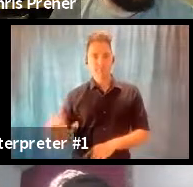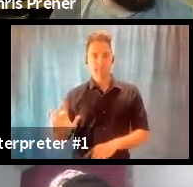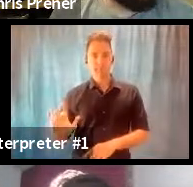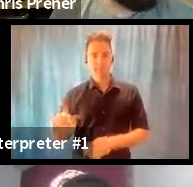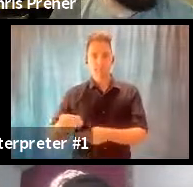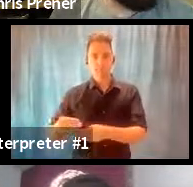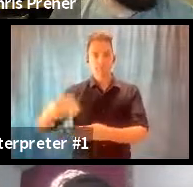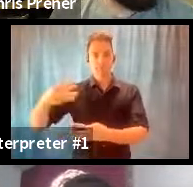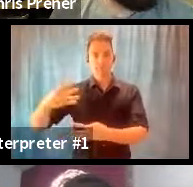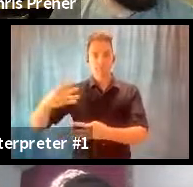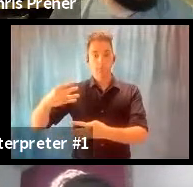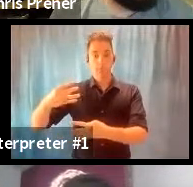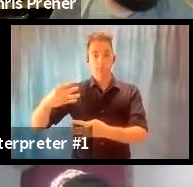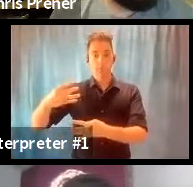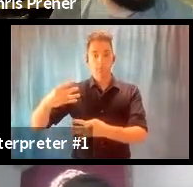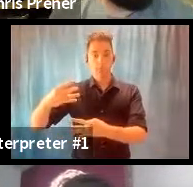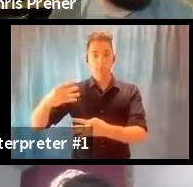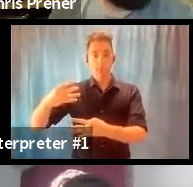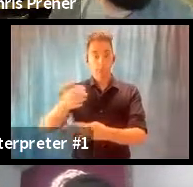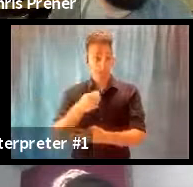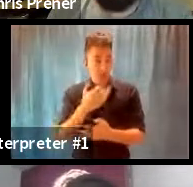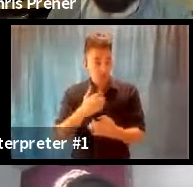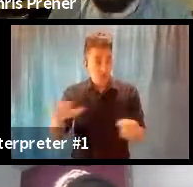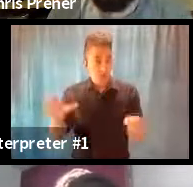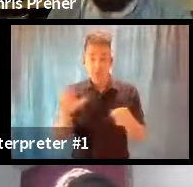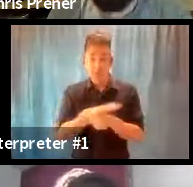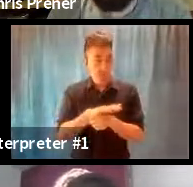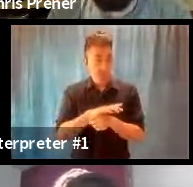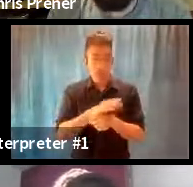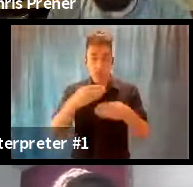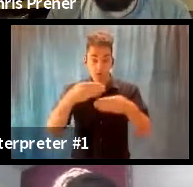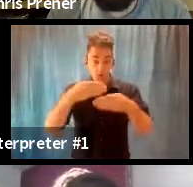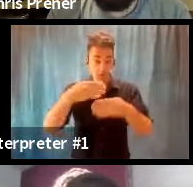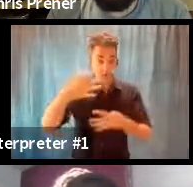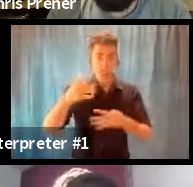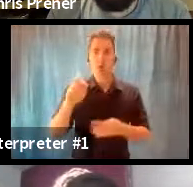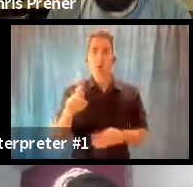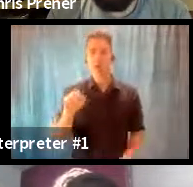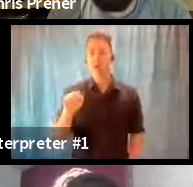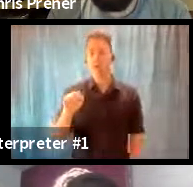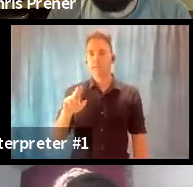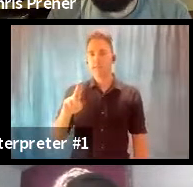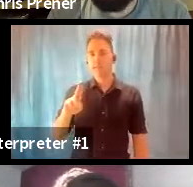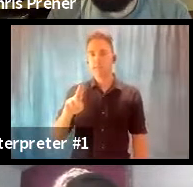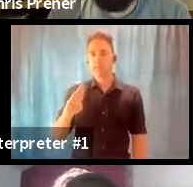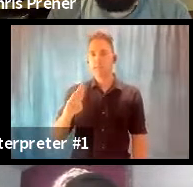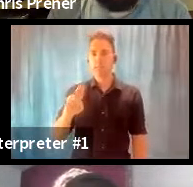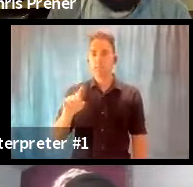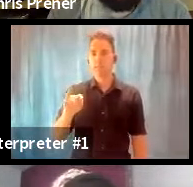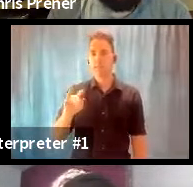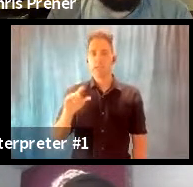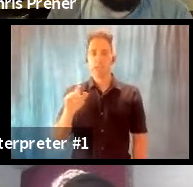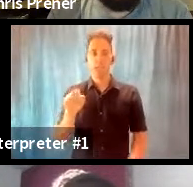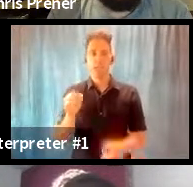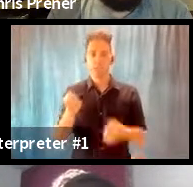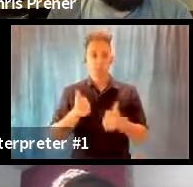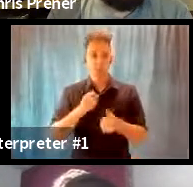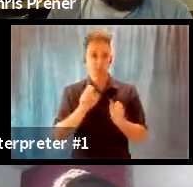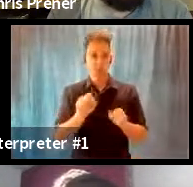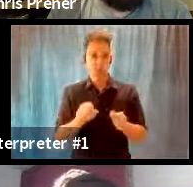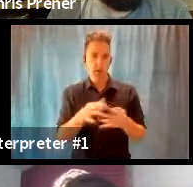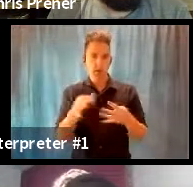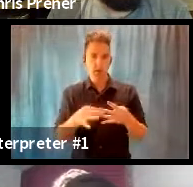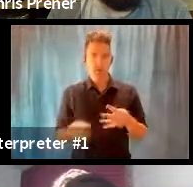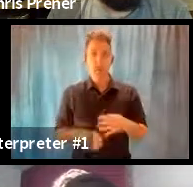want the full transcript or to see subtitles. Now, I'd like to introduce